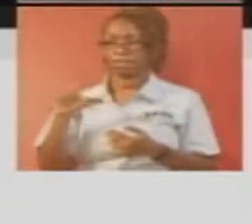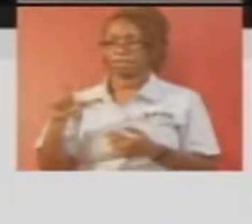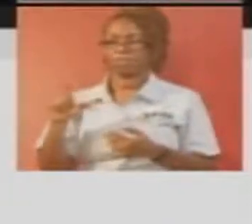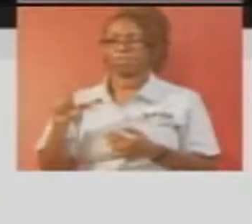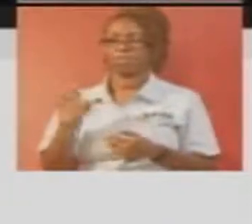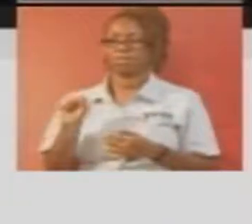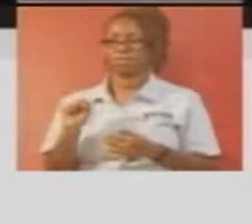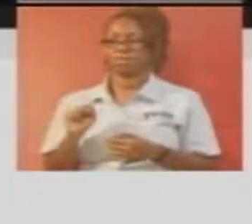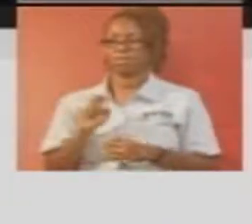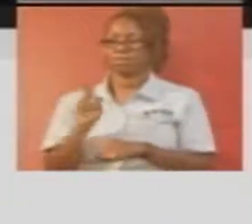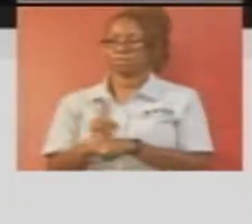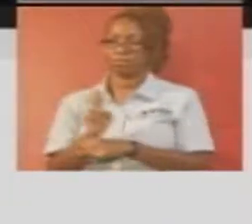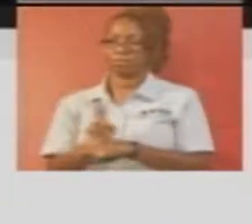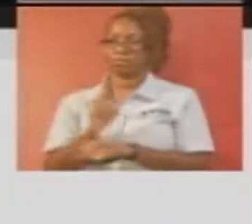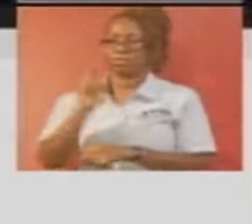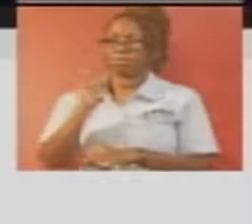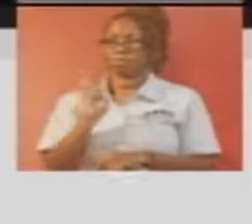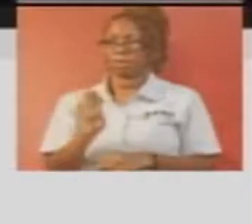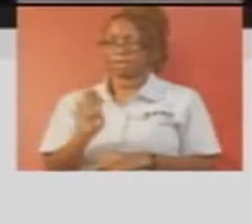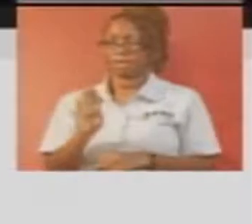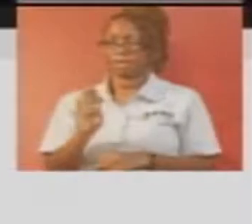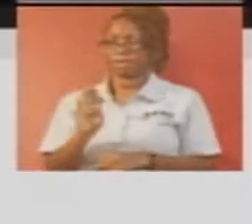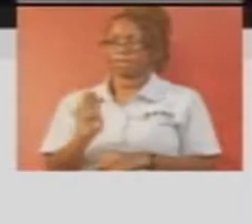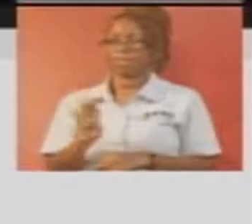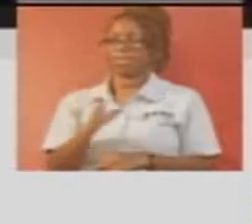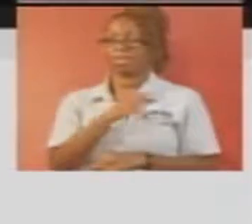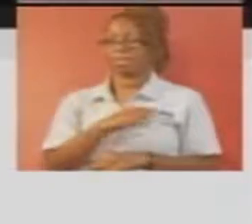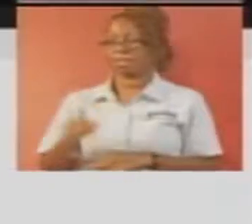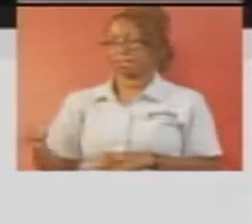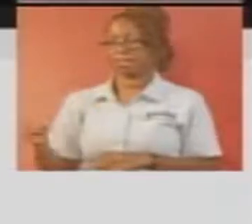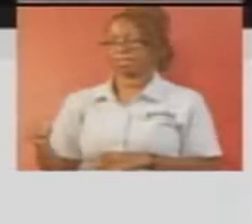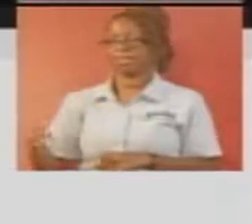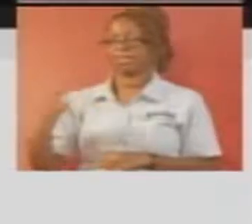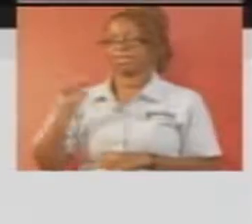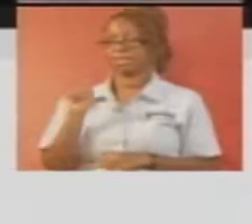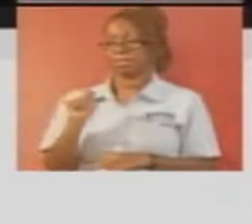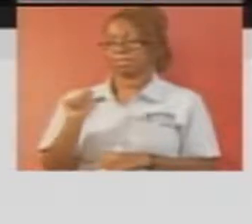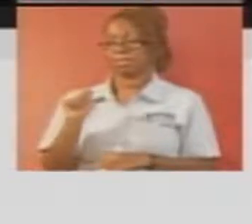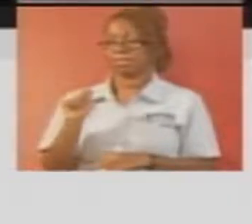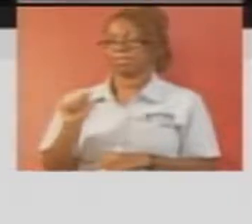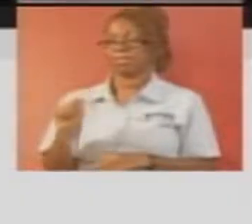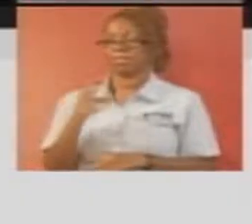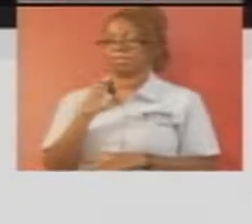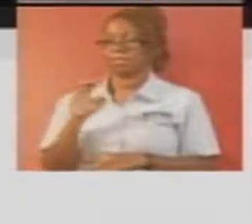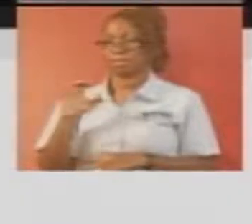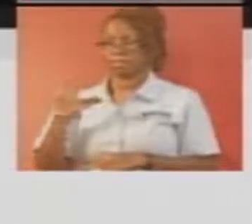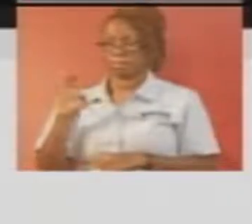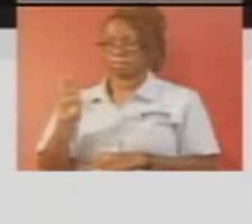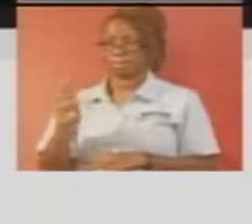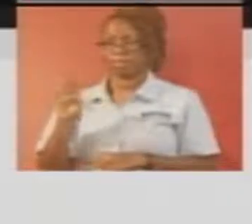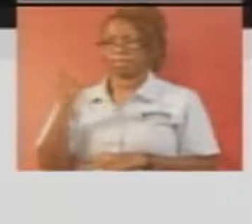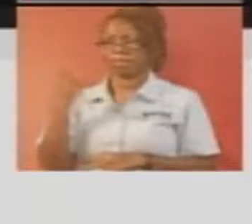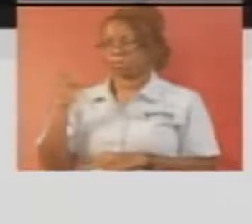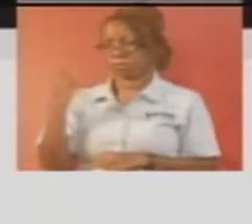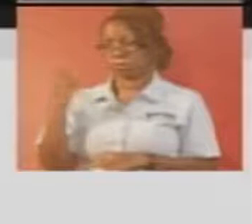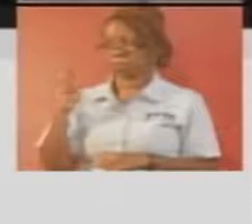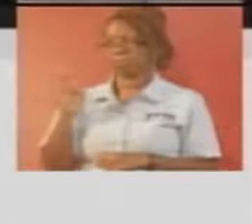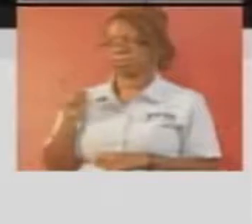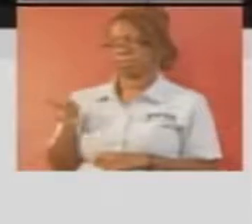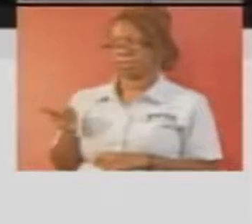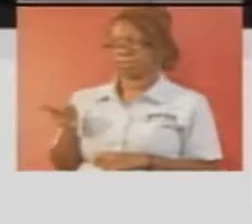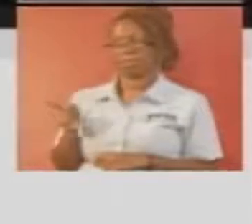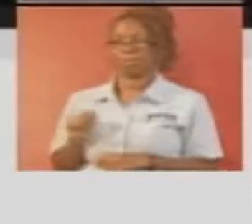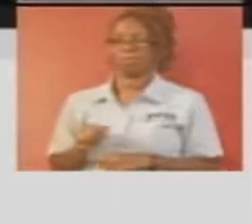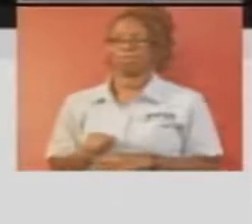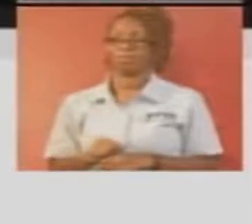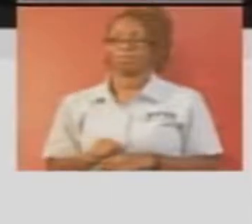in dark gray. B cells, as shown here, the blue one, they make antibodies that bind